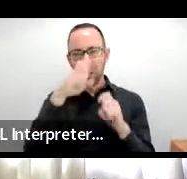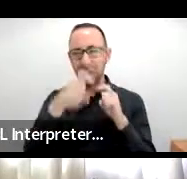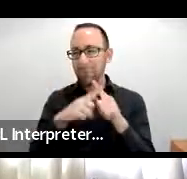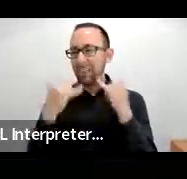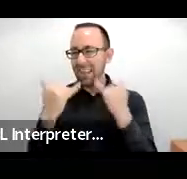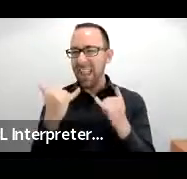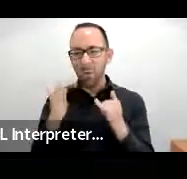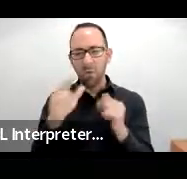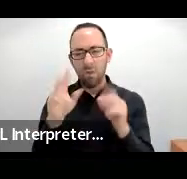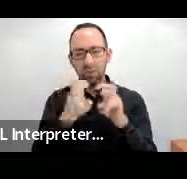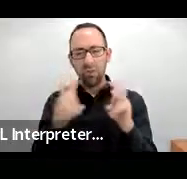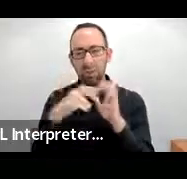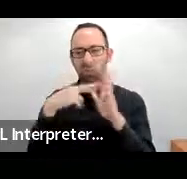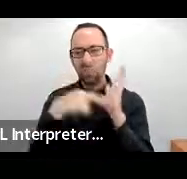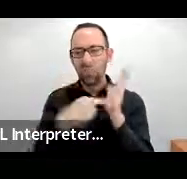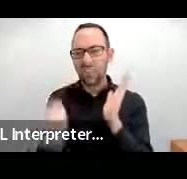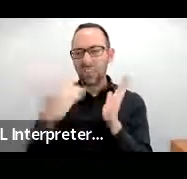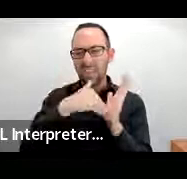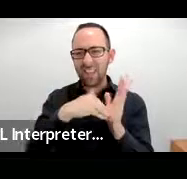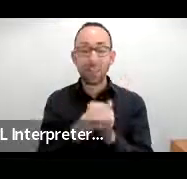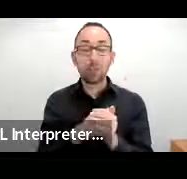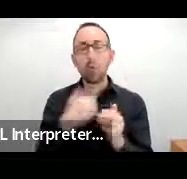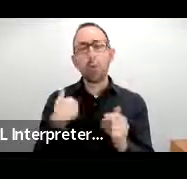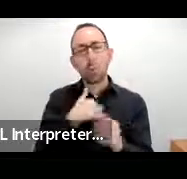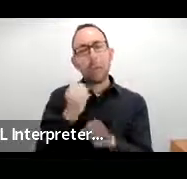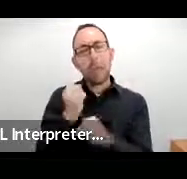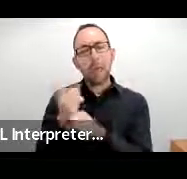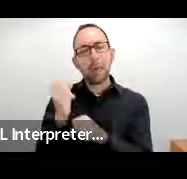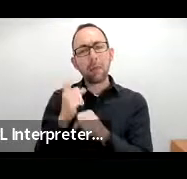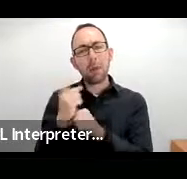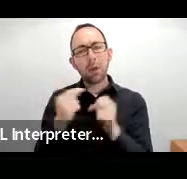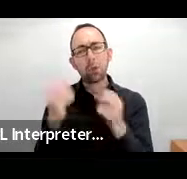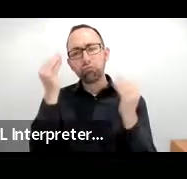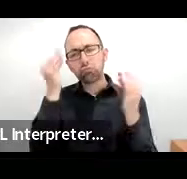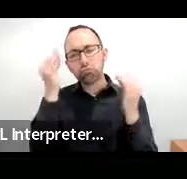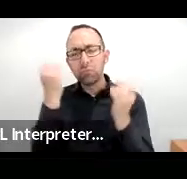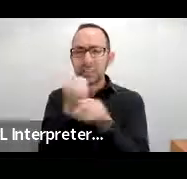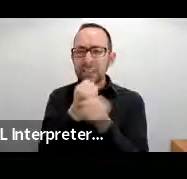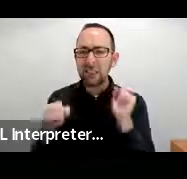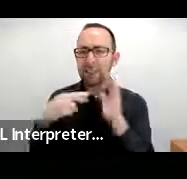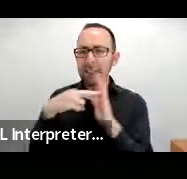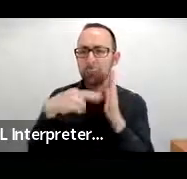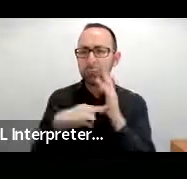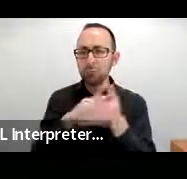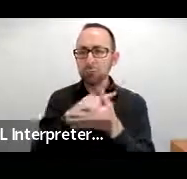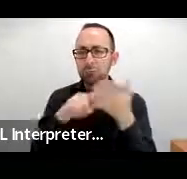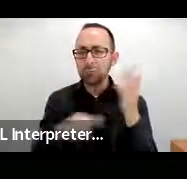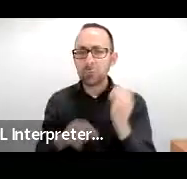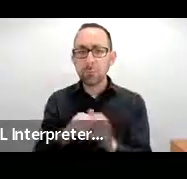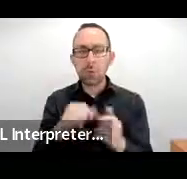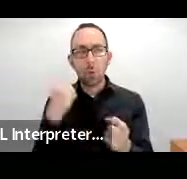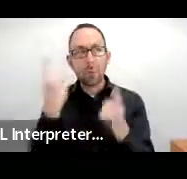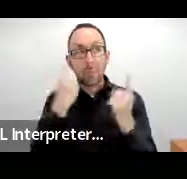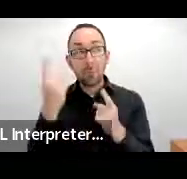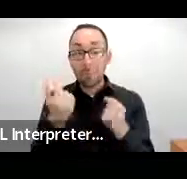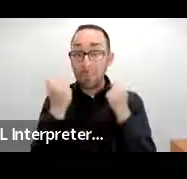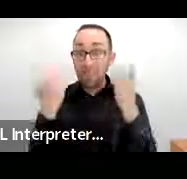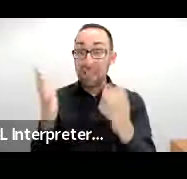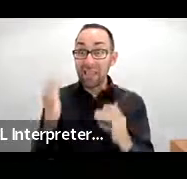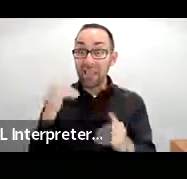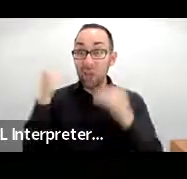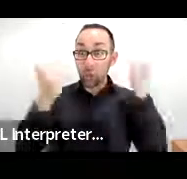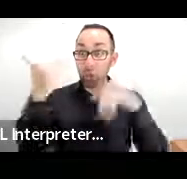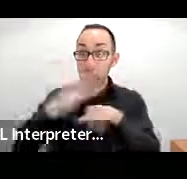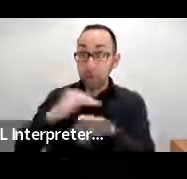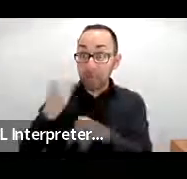also as we review every year our safety protocols, having that many adults on campus at any given time is